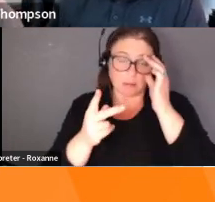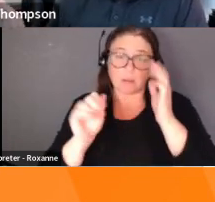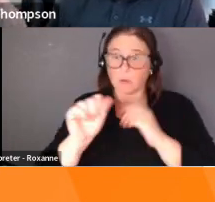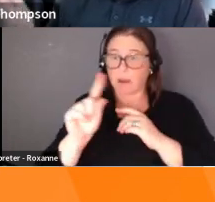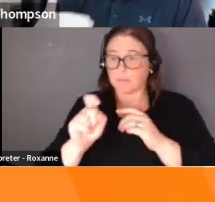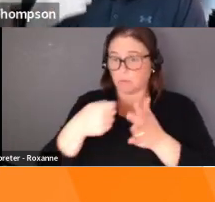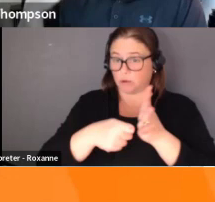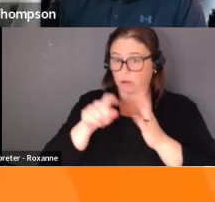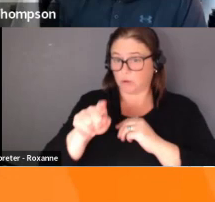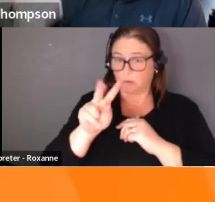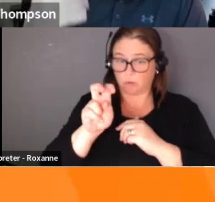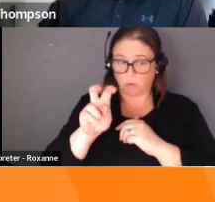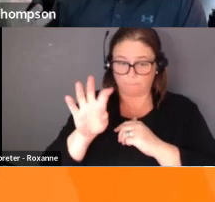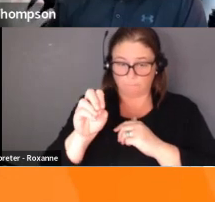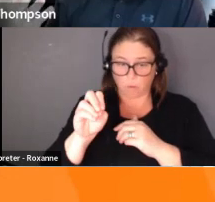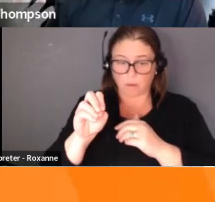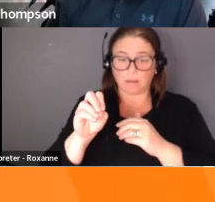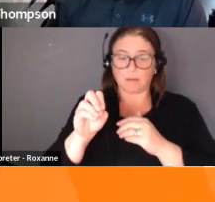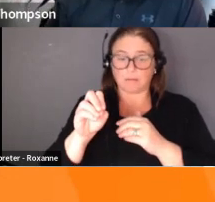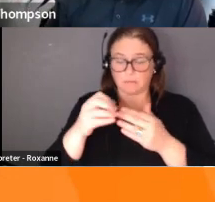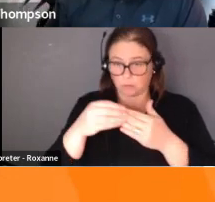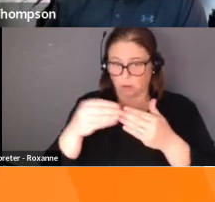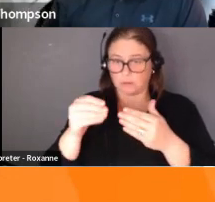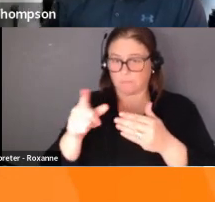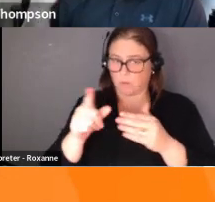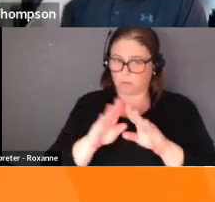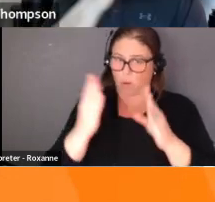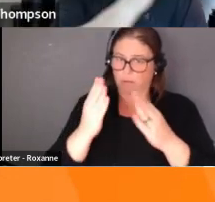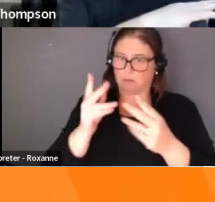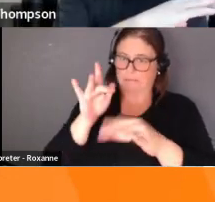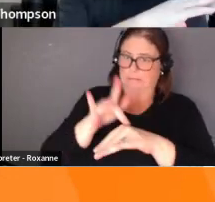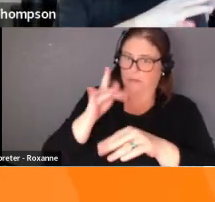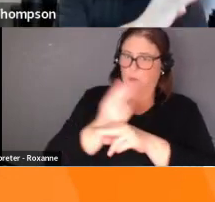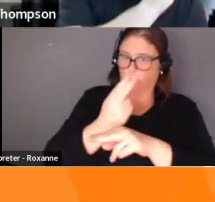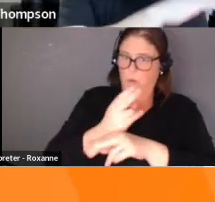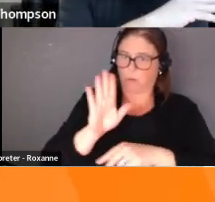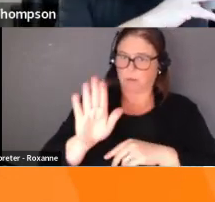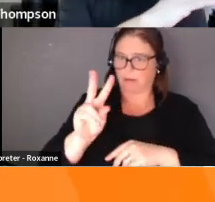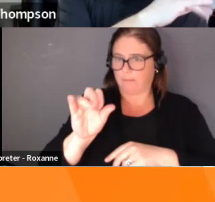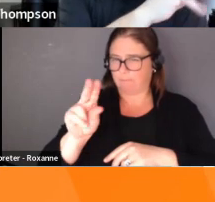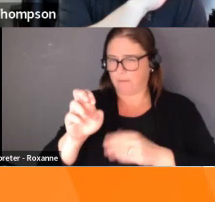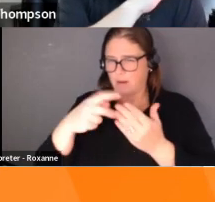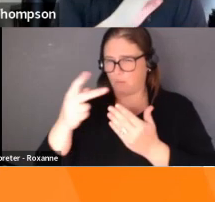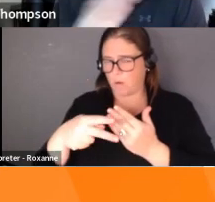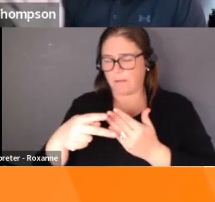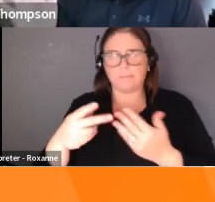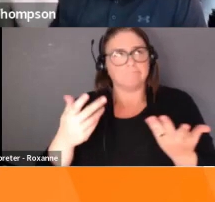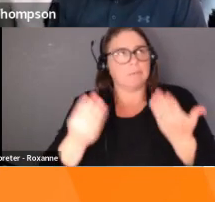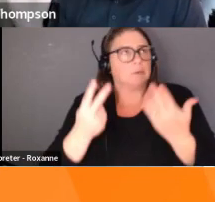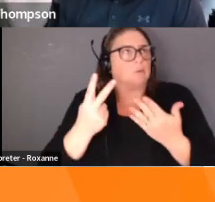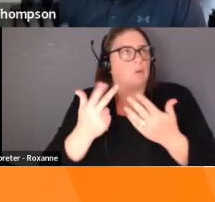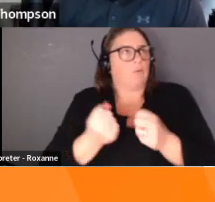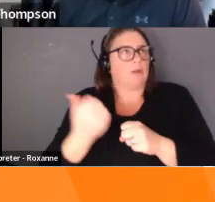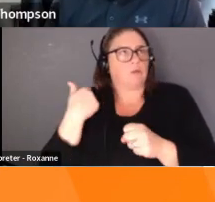$240 for access to their Vine review program. It used to be free a couple years ago. Now